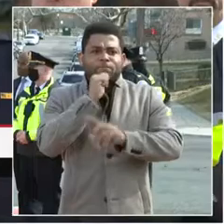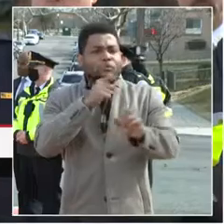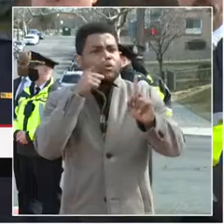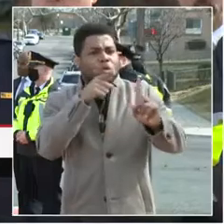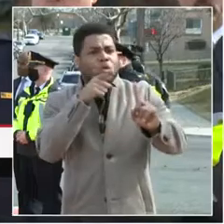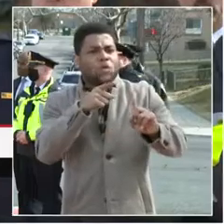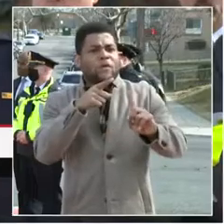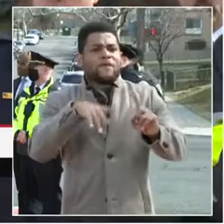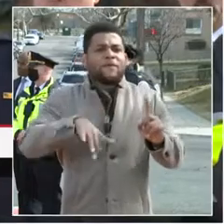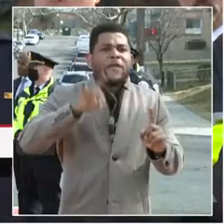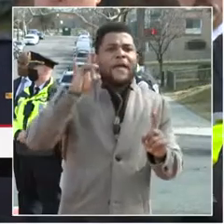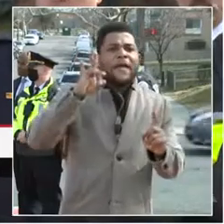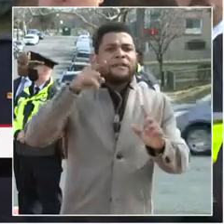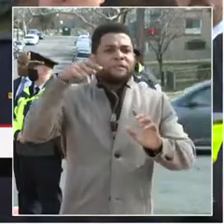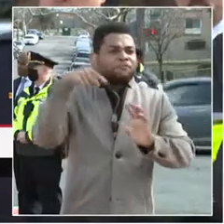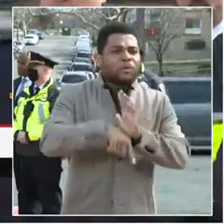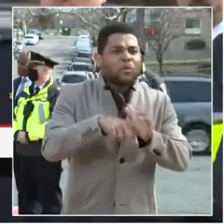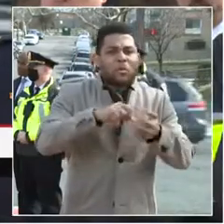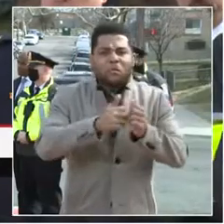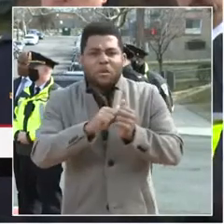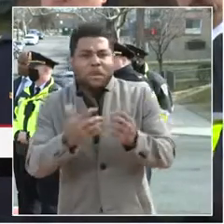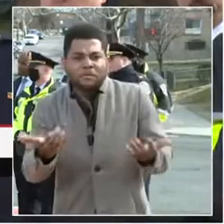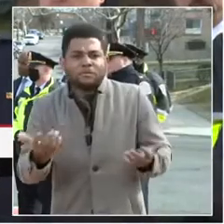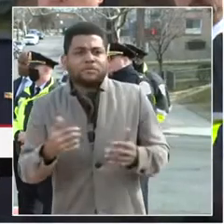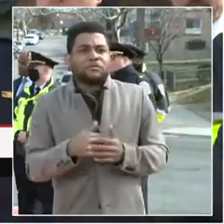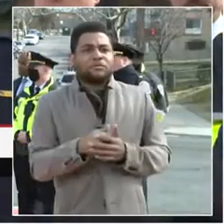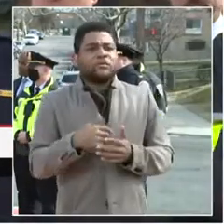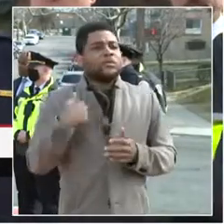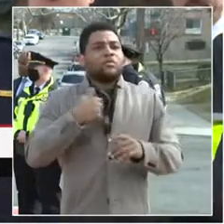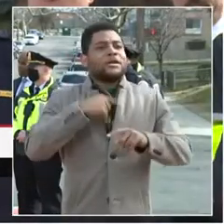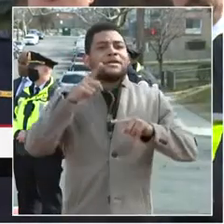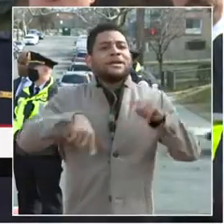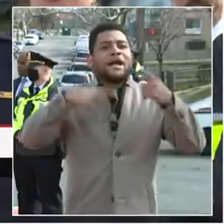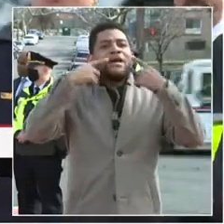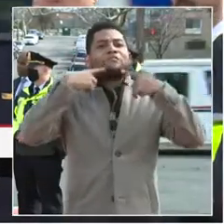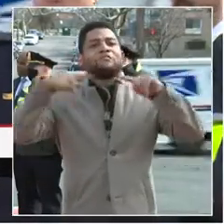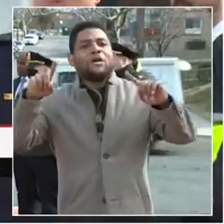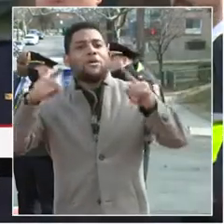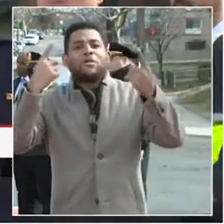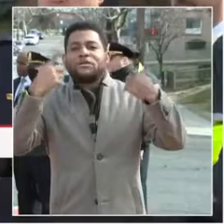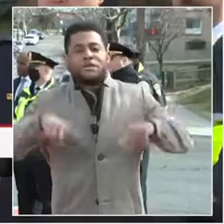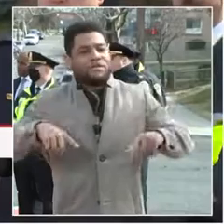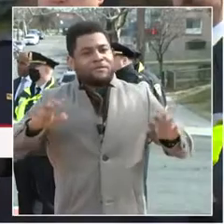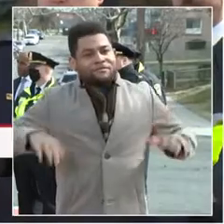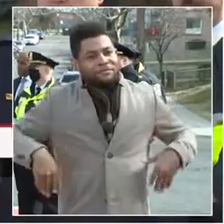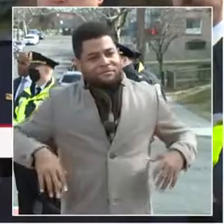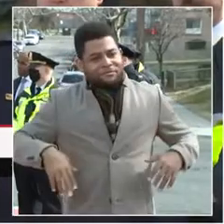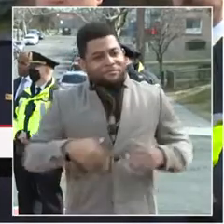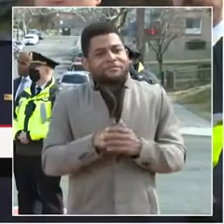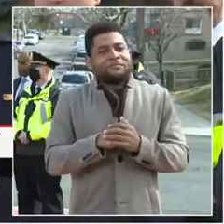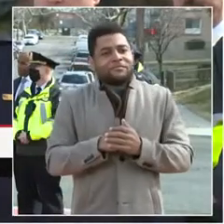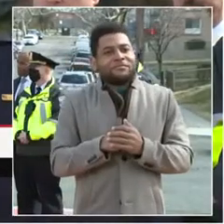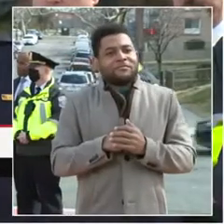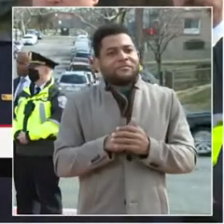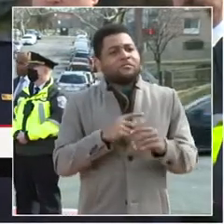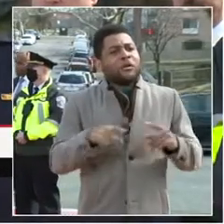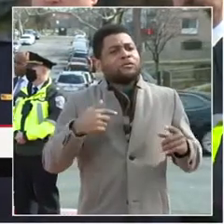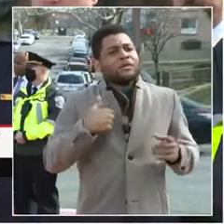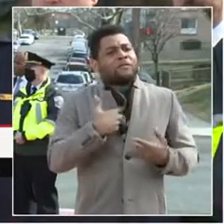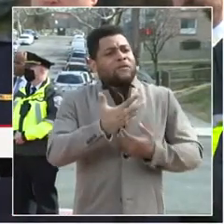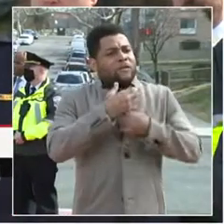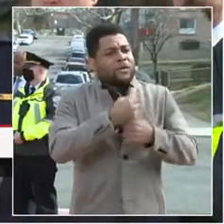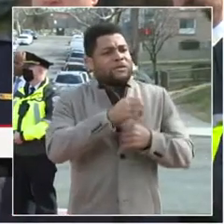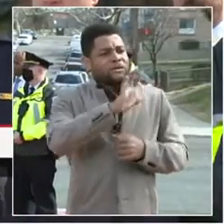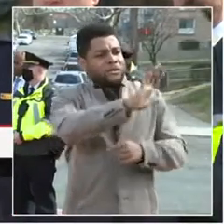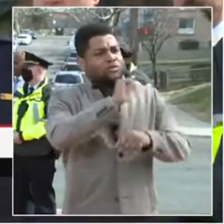get to the bottom of that. We're not at the point where we can talk publicly about exactly what that is, but I'm very confident in the work that they're doing